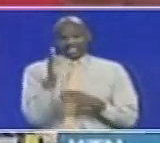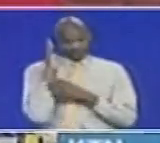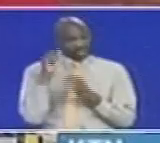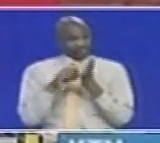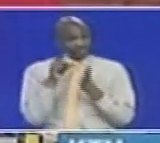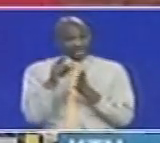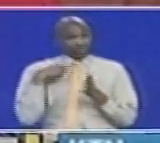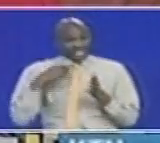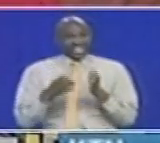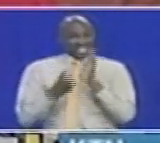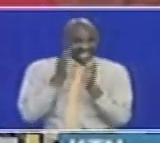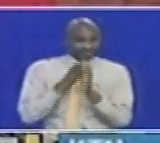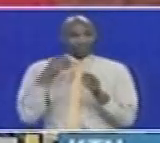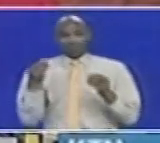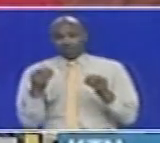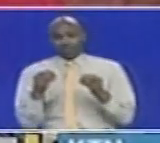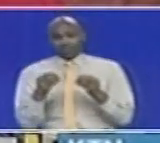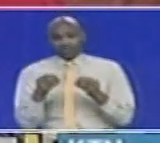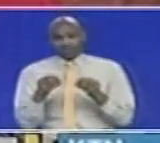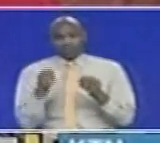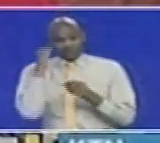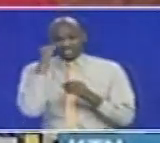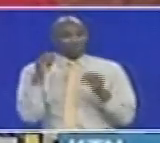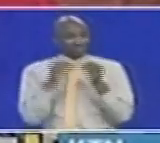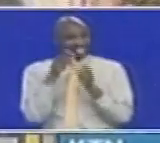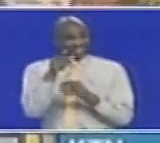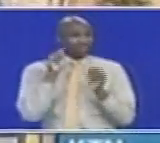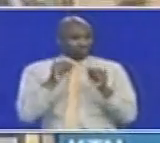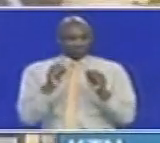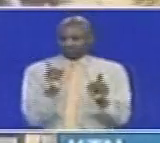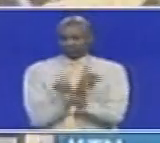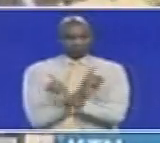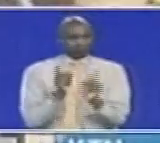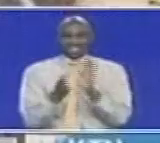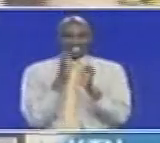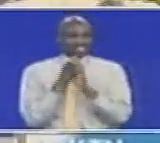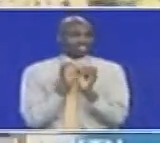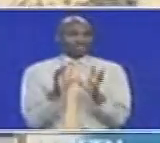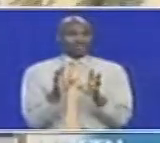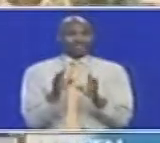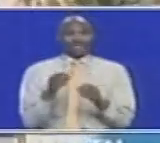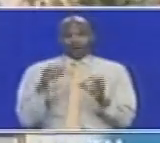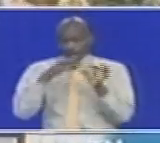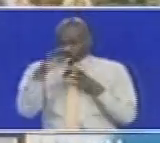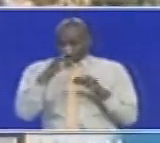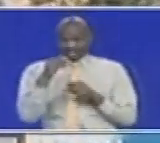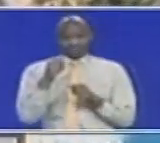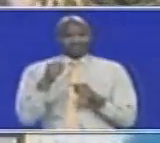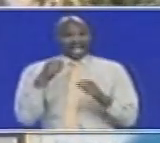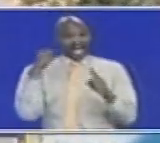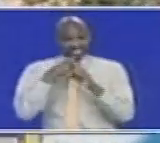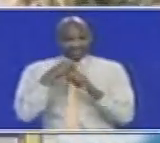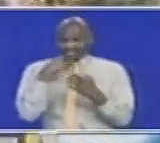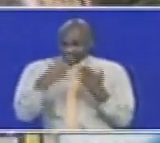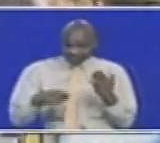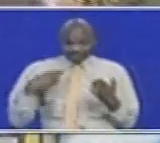the rush for any political rallies right now. A CORD activist had earlier moved to CORD seeking